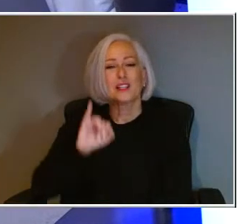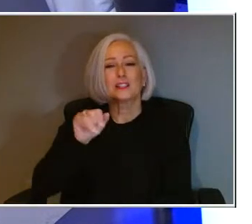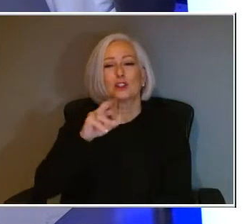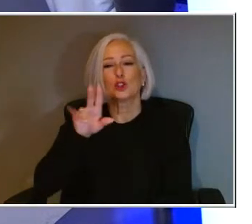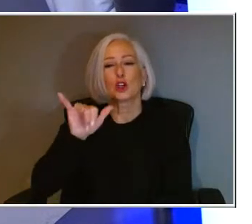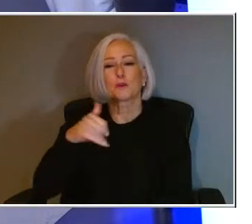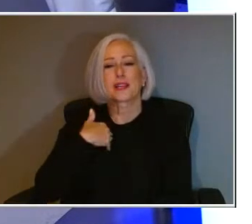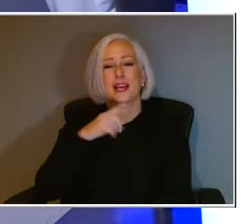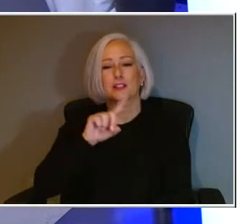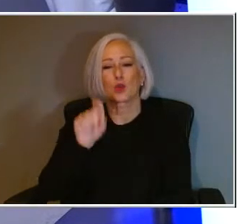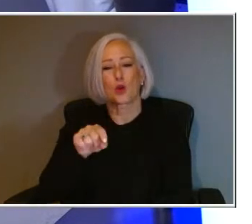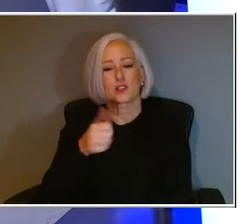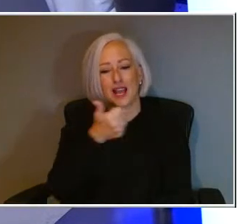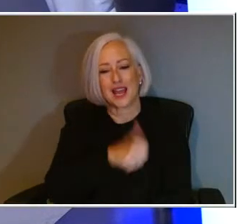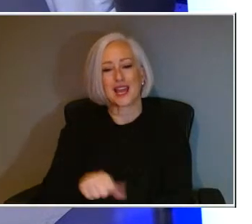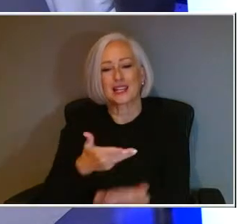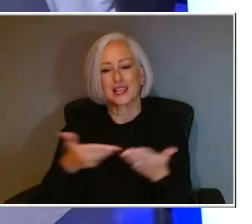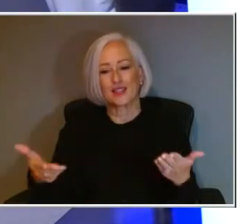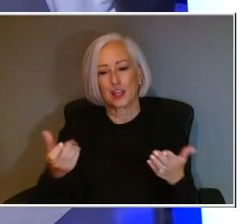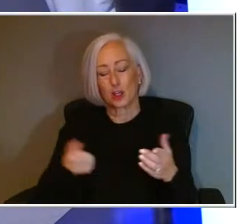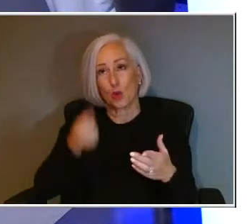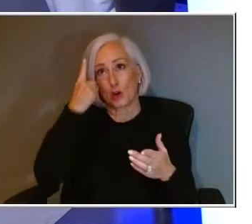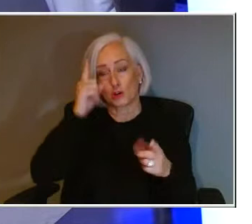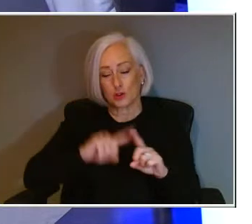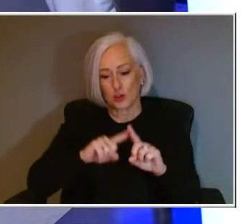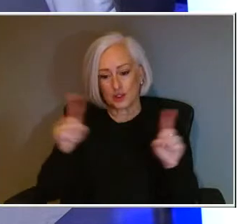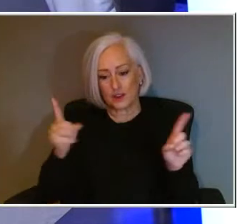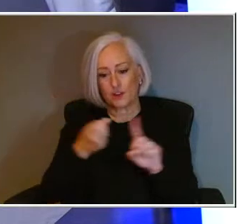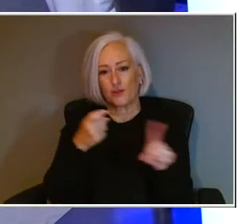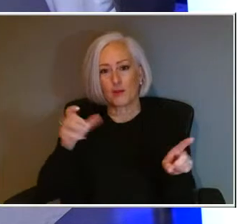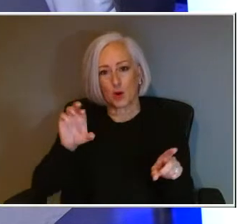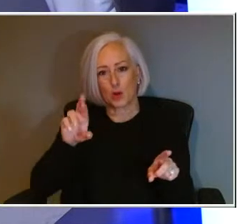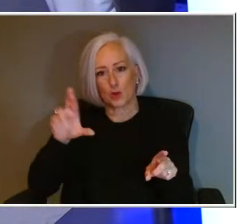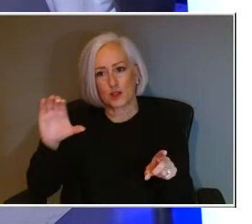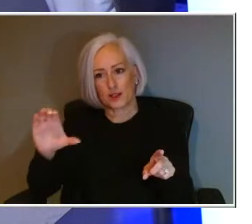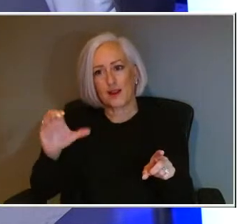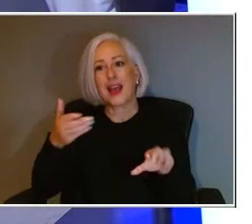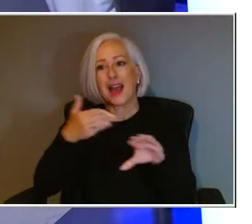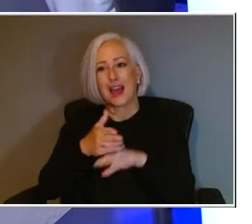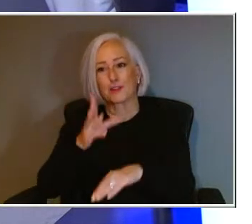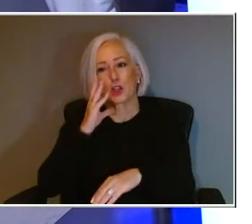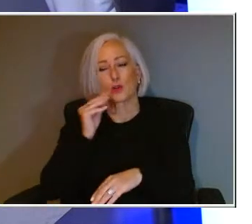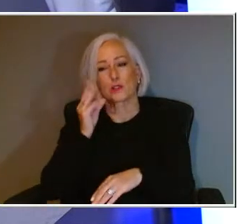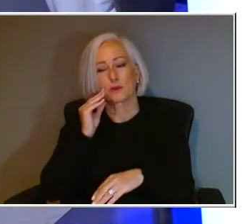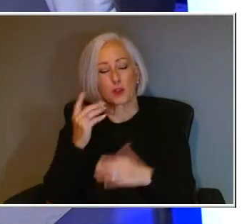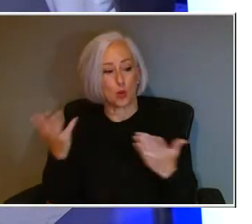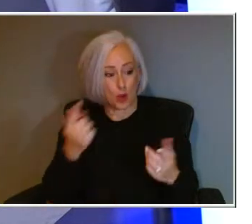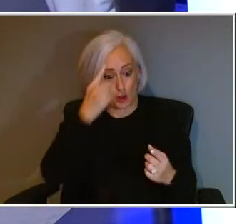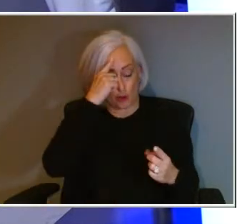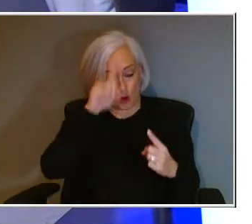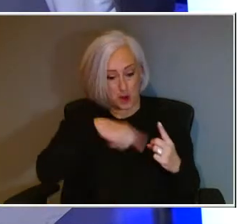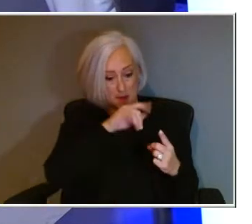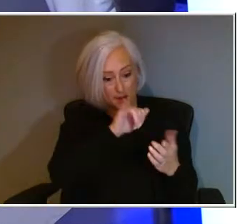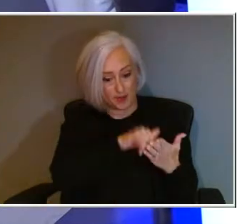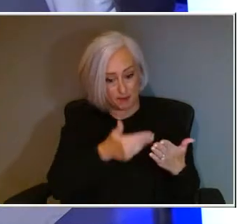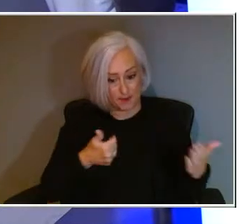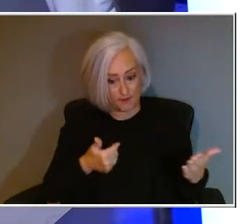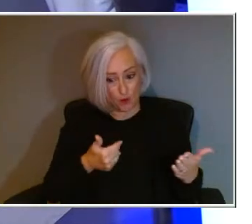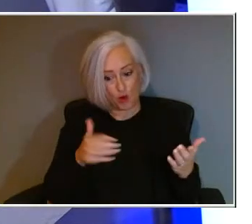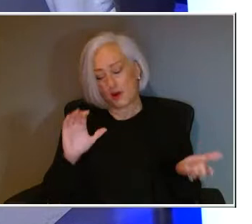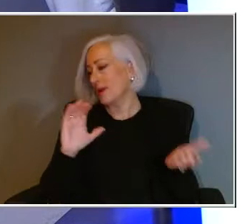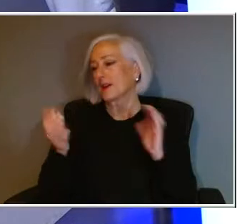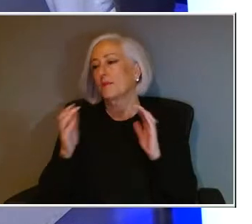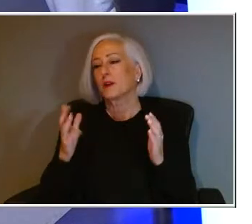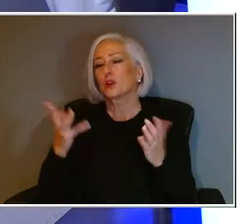you understood differently about colorectal cancer after experiencing it firsthand? Maybe what you had thought about it before, read about it before